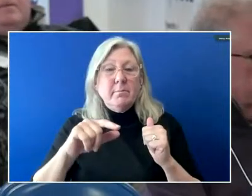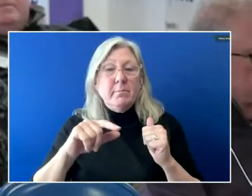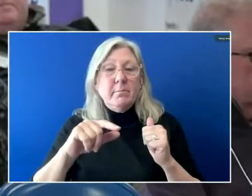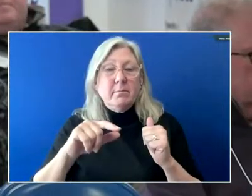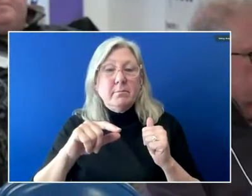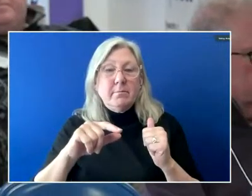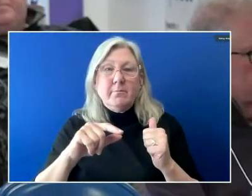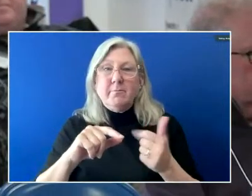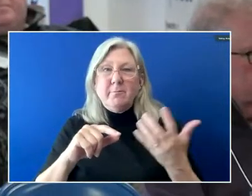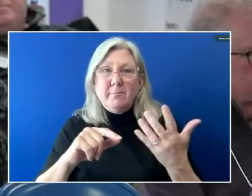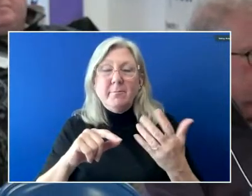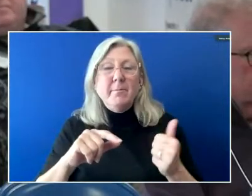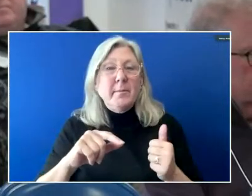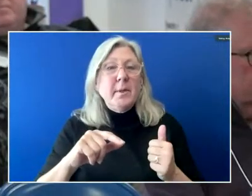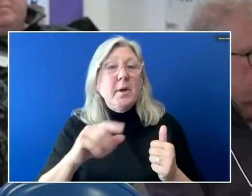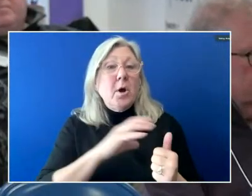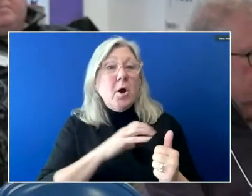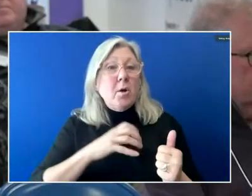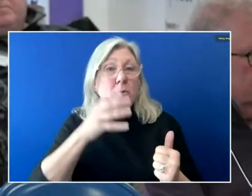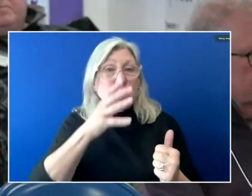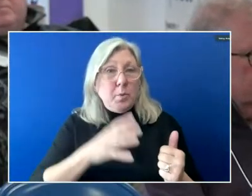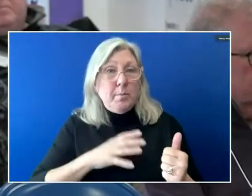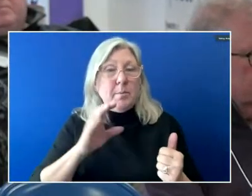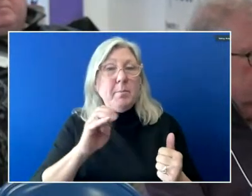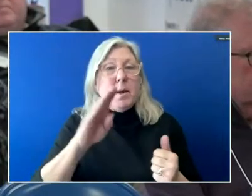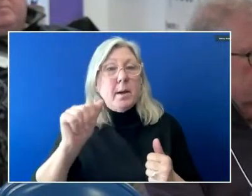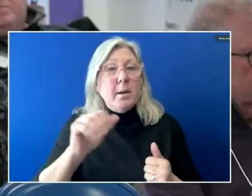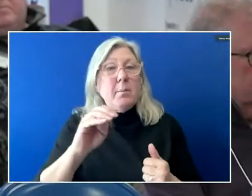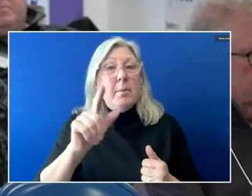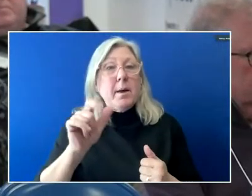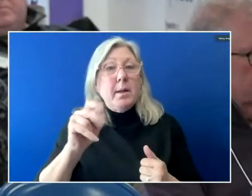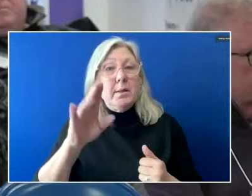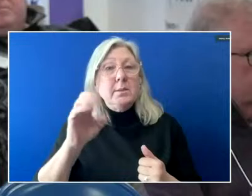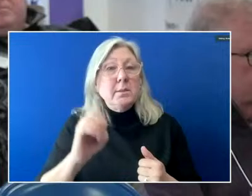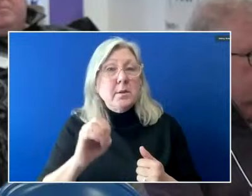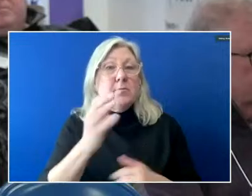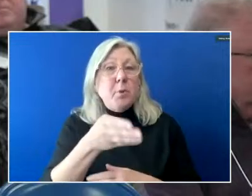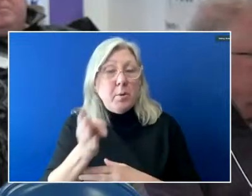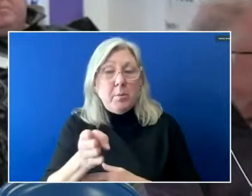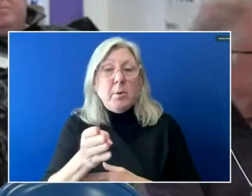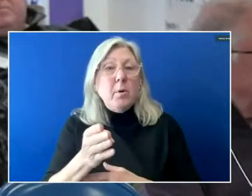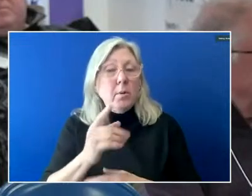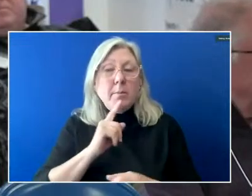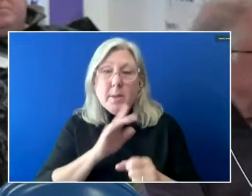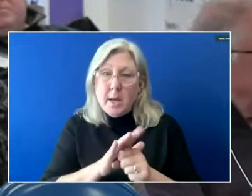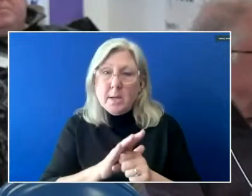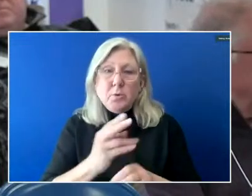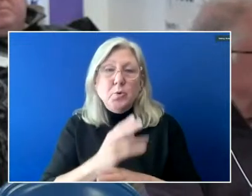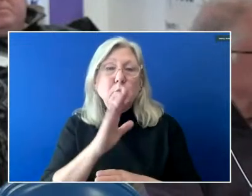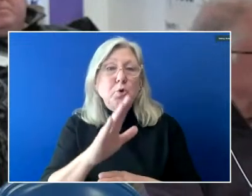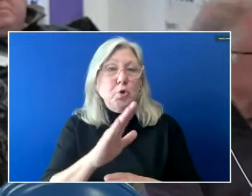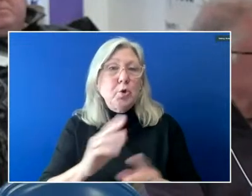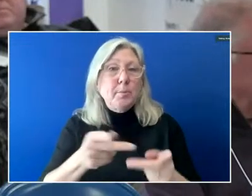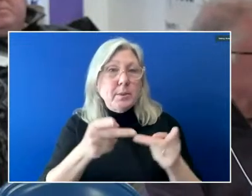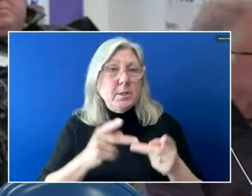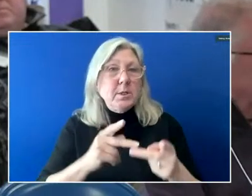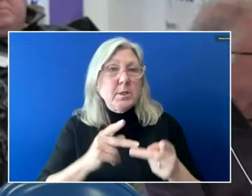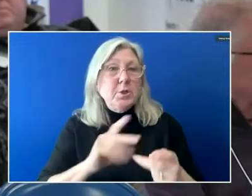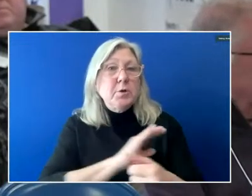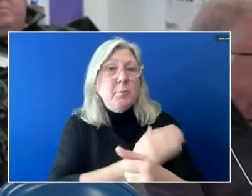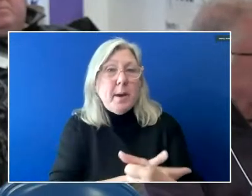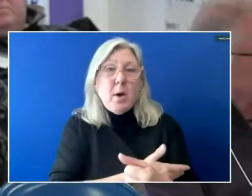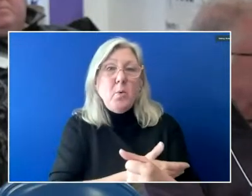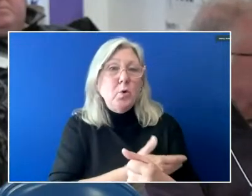ballant of Brattleboro has pledged to quote use the influence and power of her position to bring an end to this horrific violence and suffering